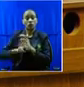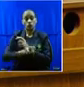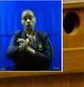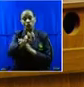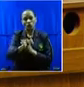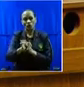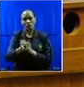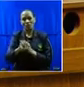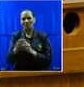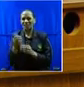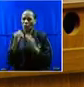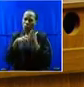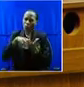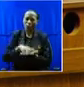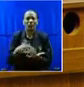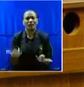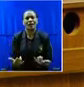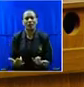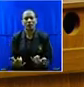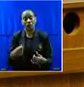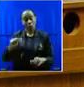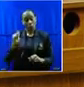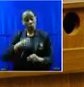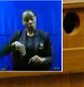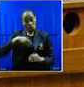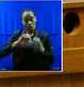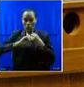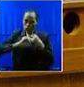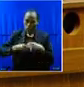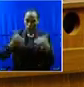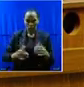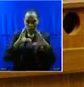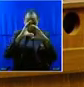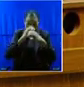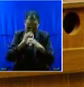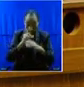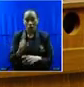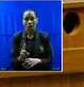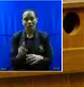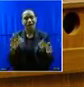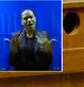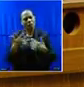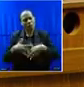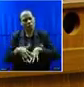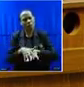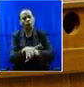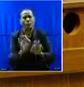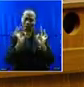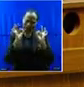in the medium term, our efforts are now focused on implementing an